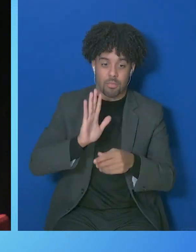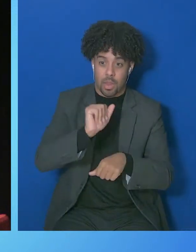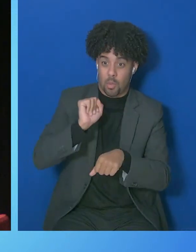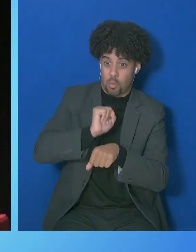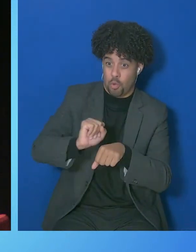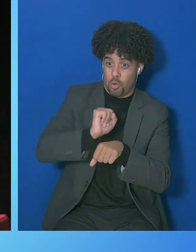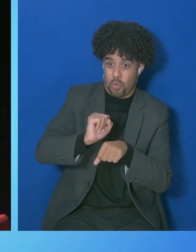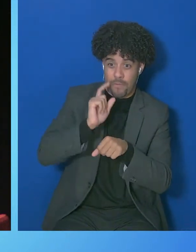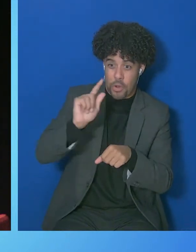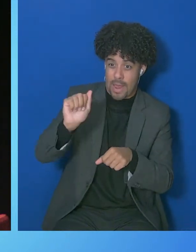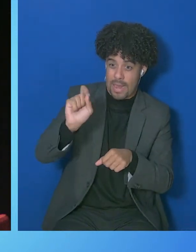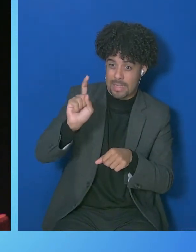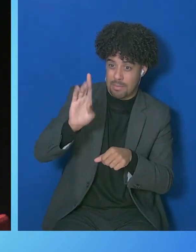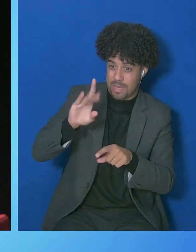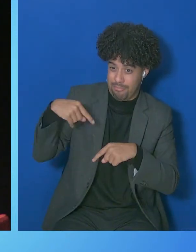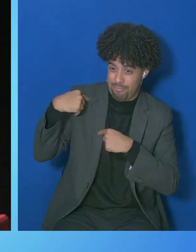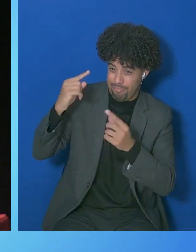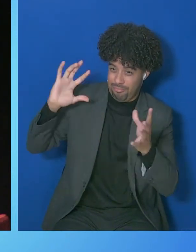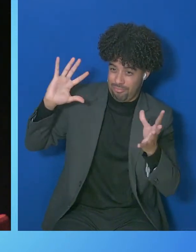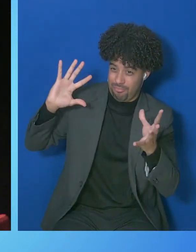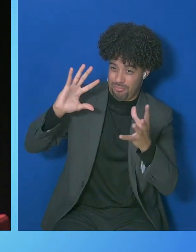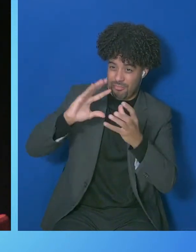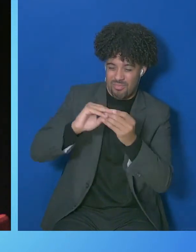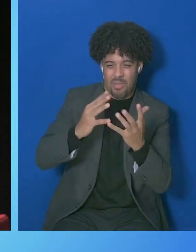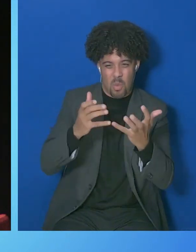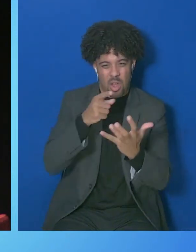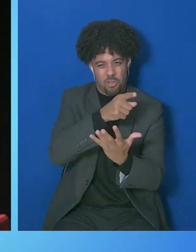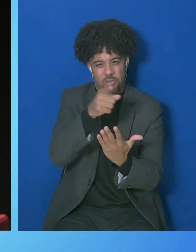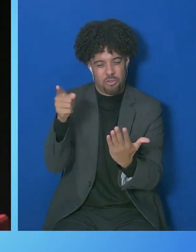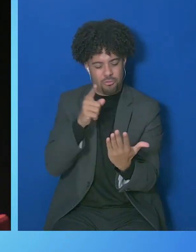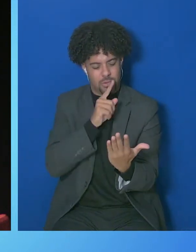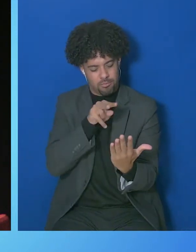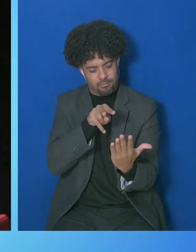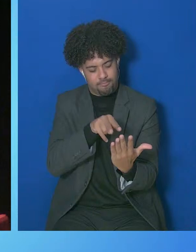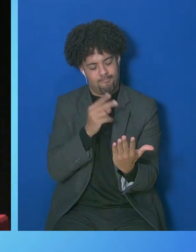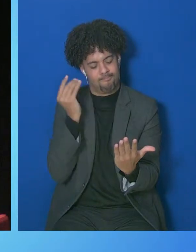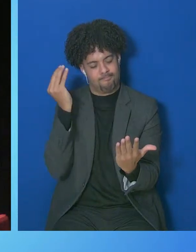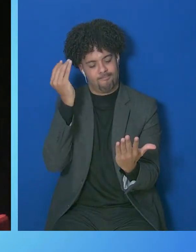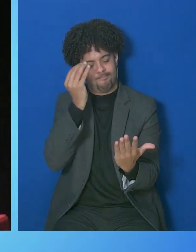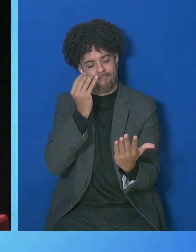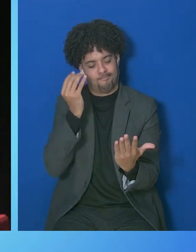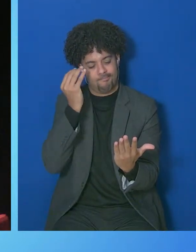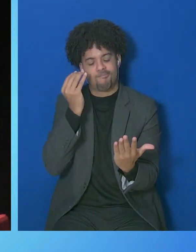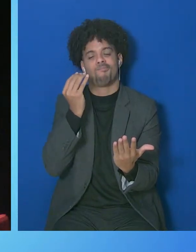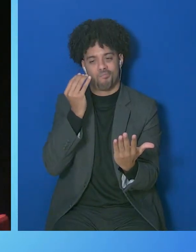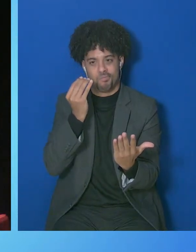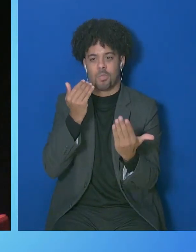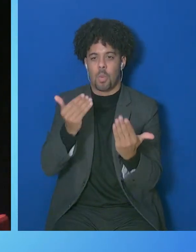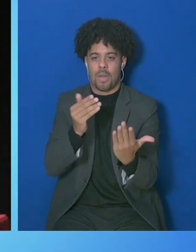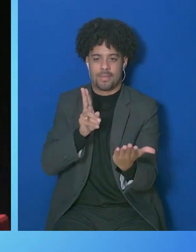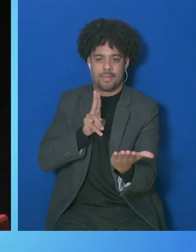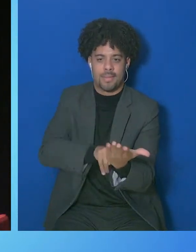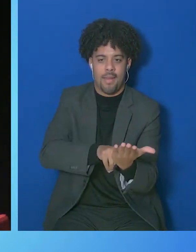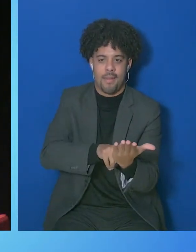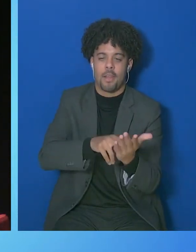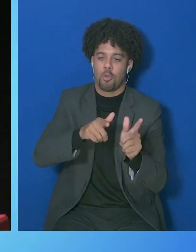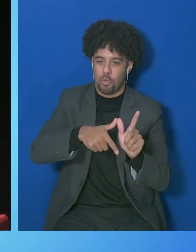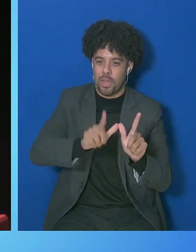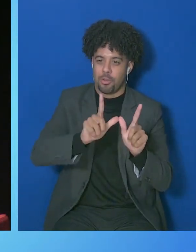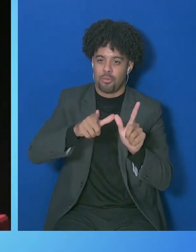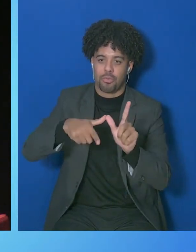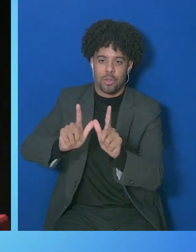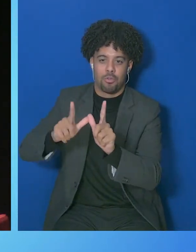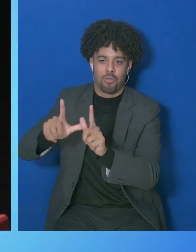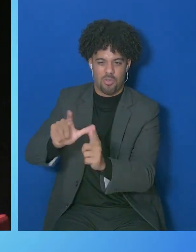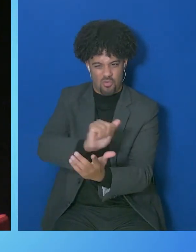have provided for quite some time. And I will ask that you renew all of their contracts because,